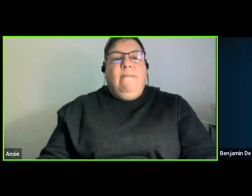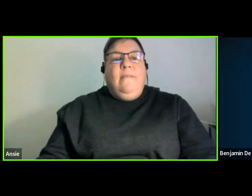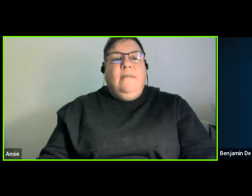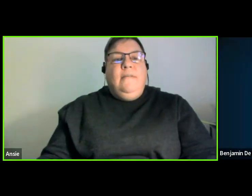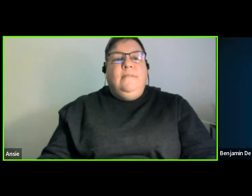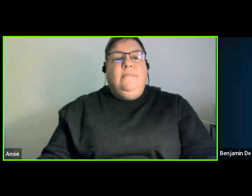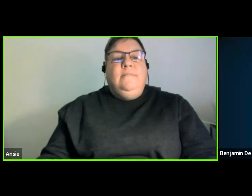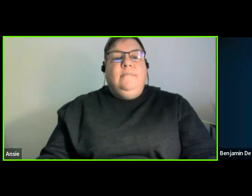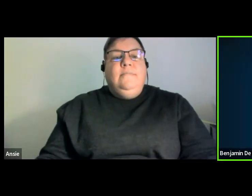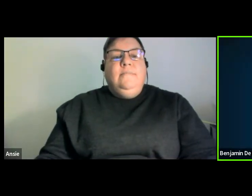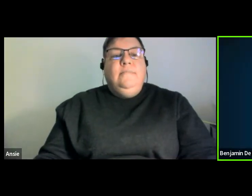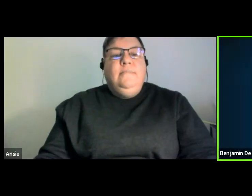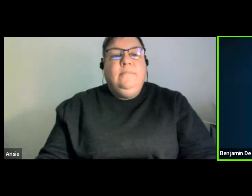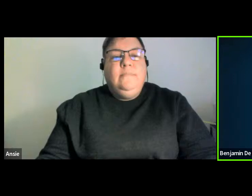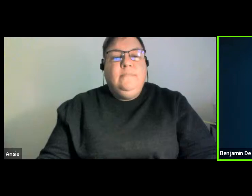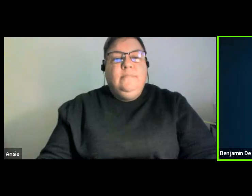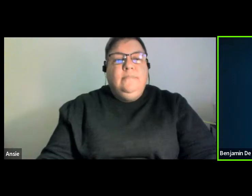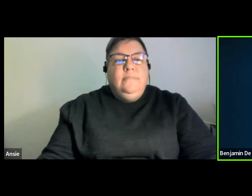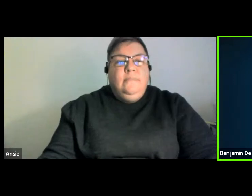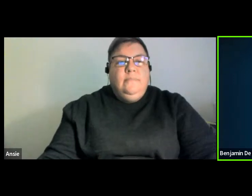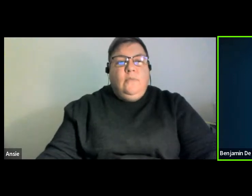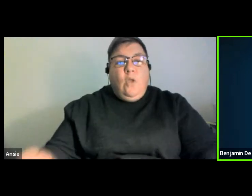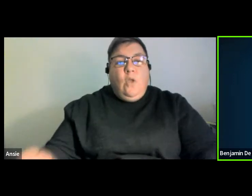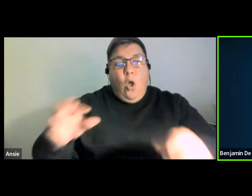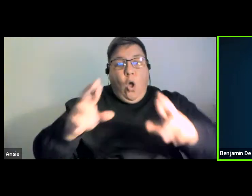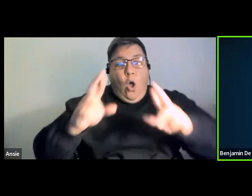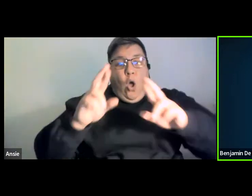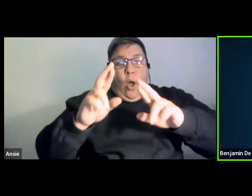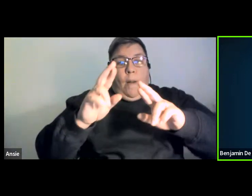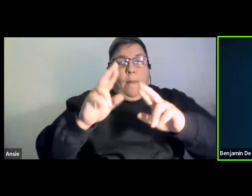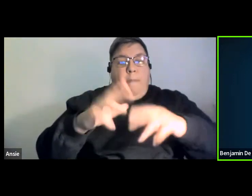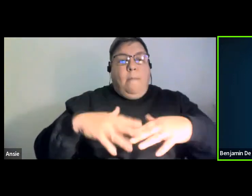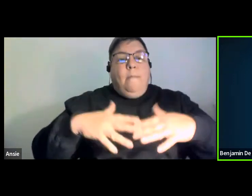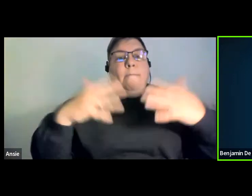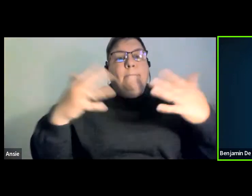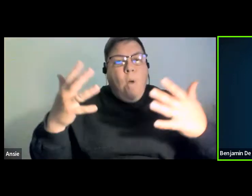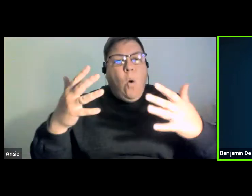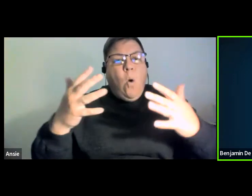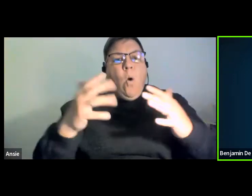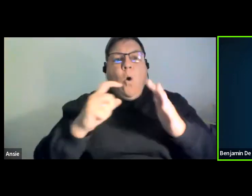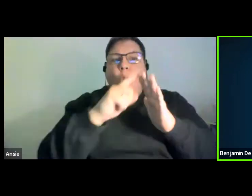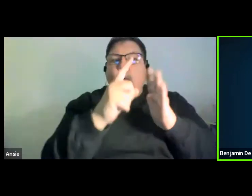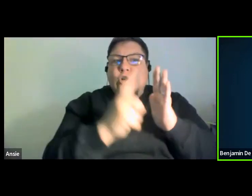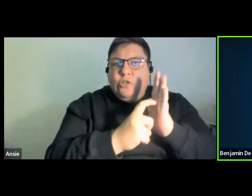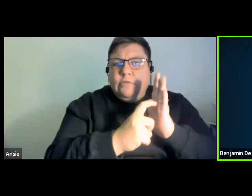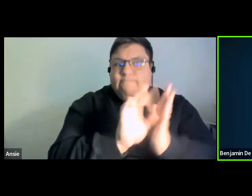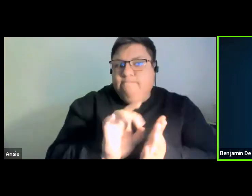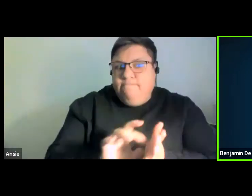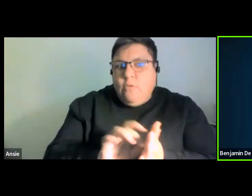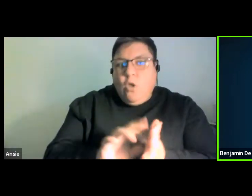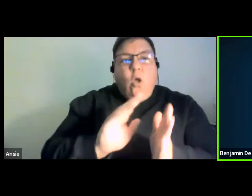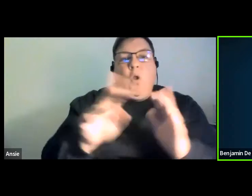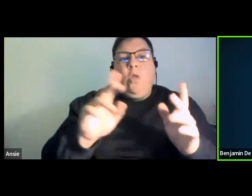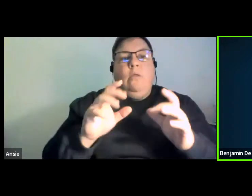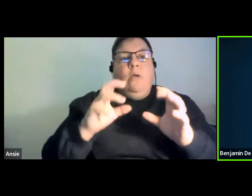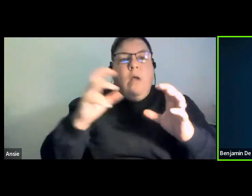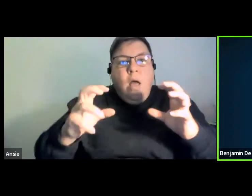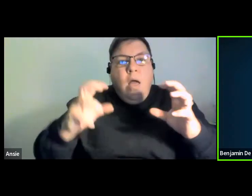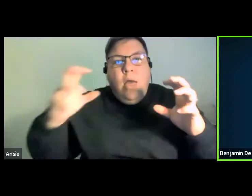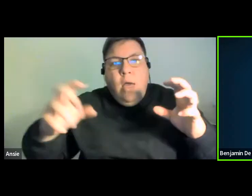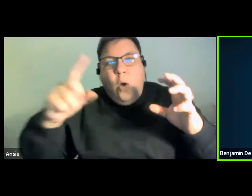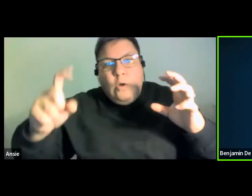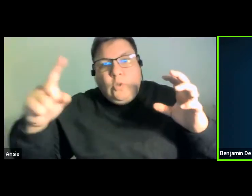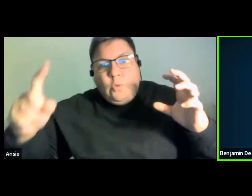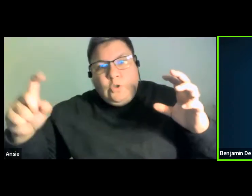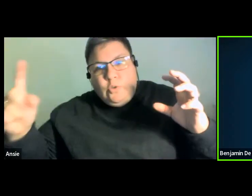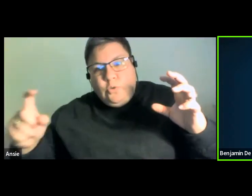questions instead of creating more questions for you. Our focus will now shift to some of the